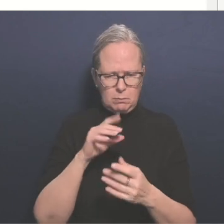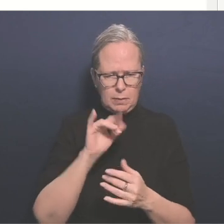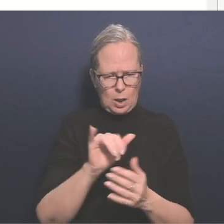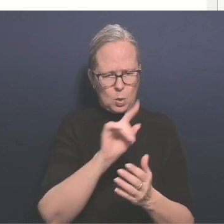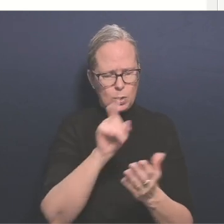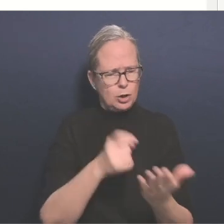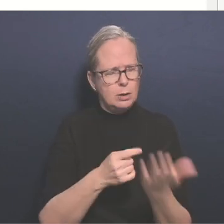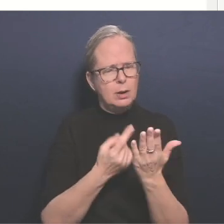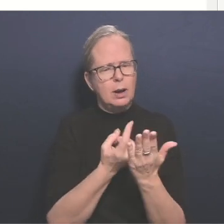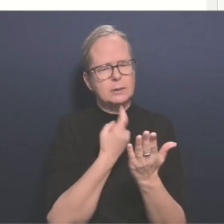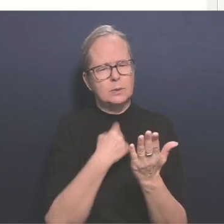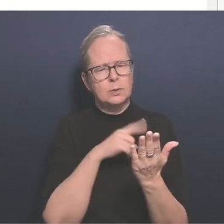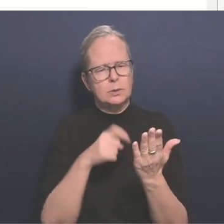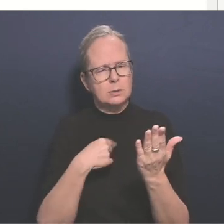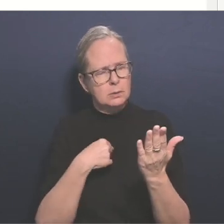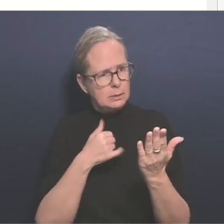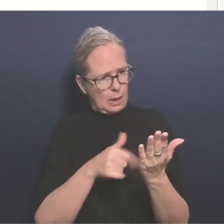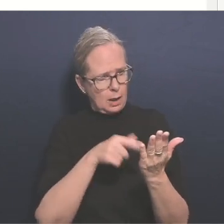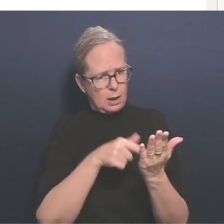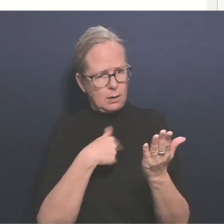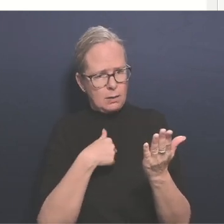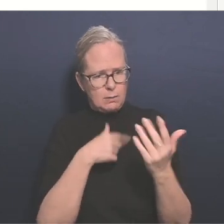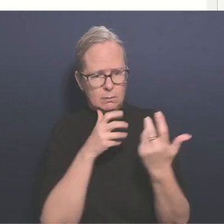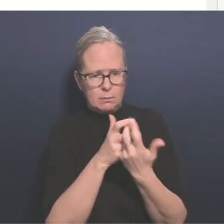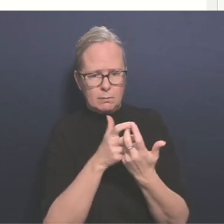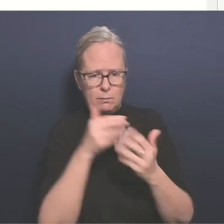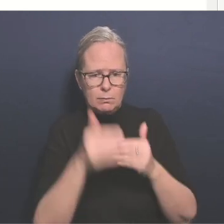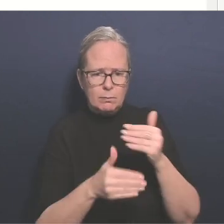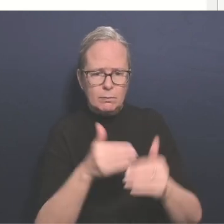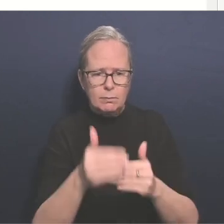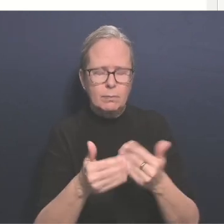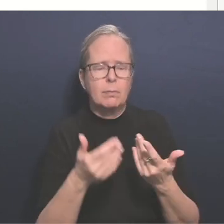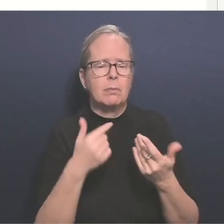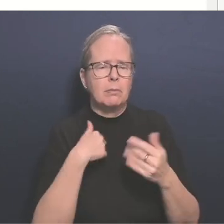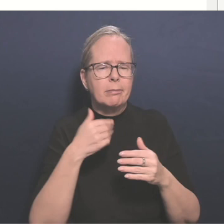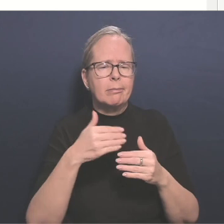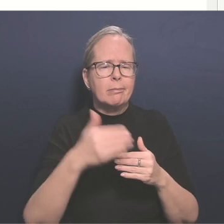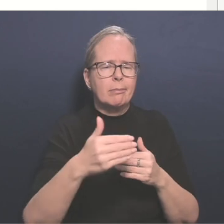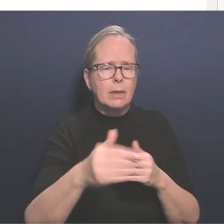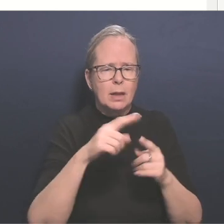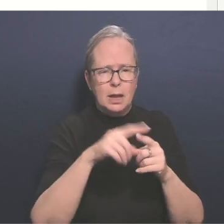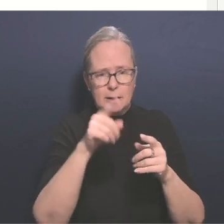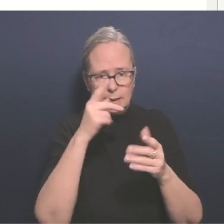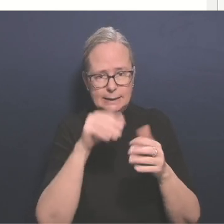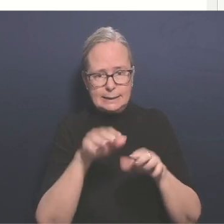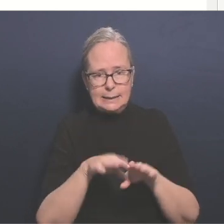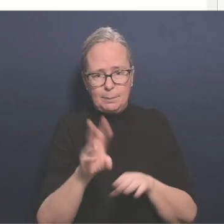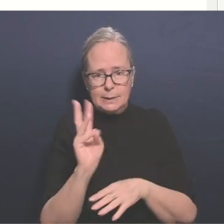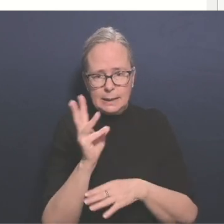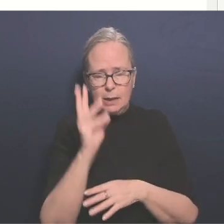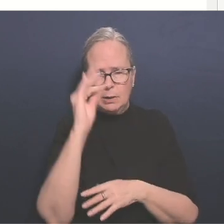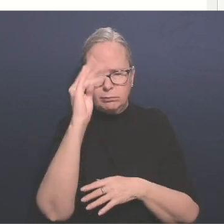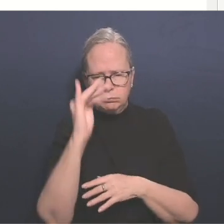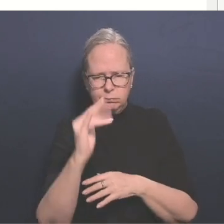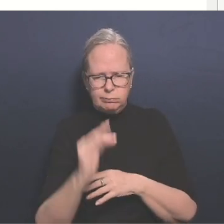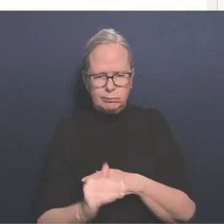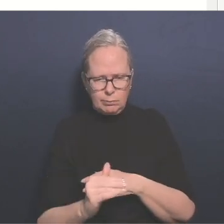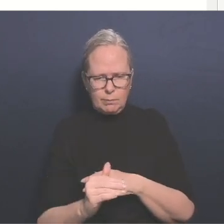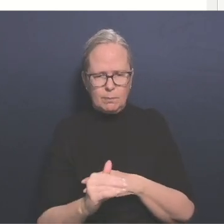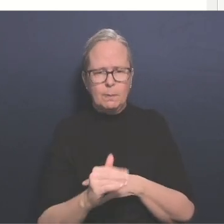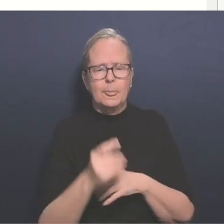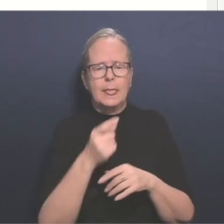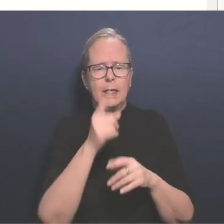take you to either the government site for that, and or it'll take you to any of the resources that have been